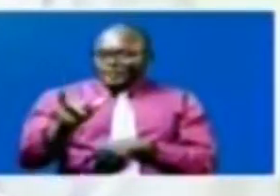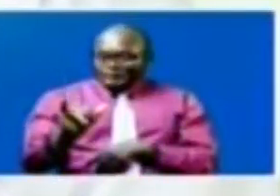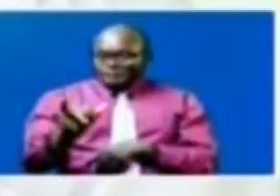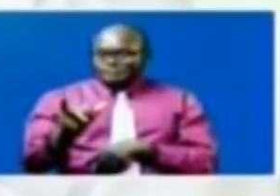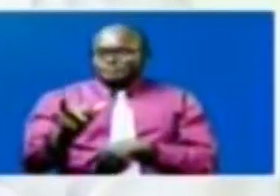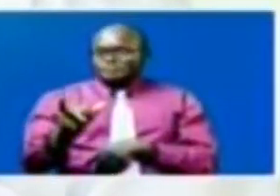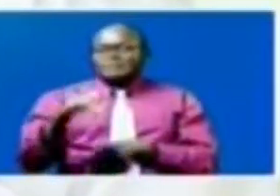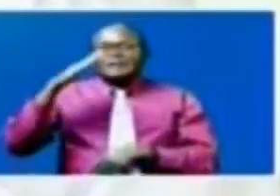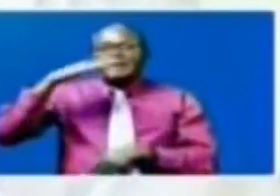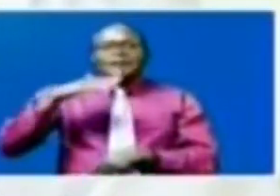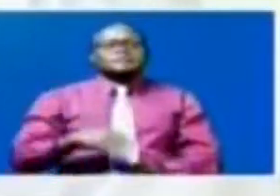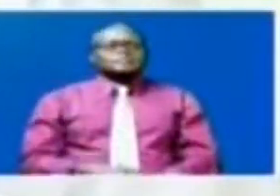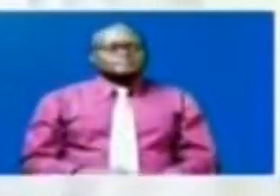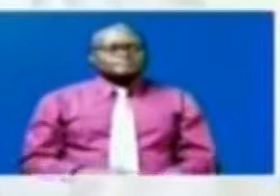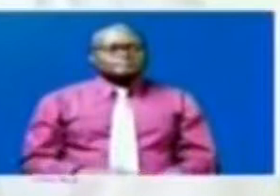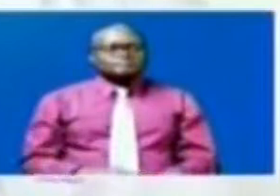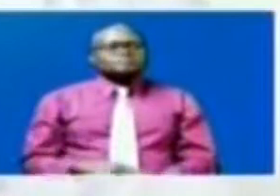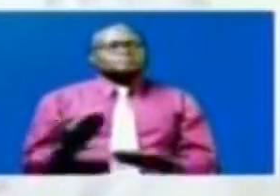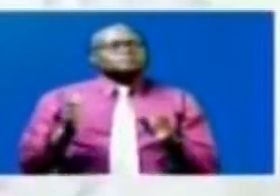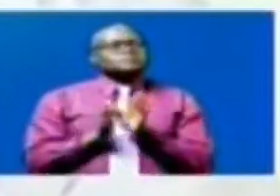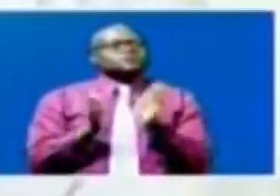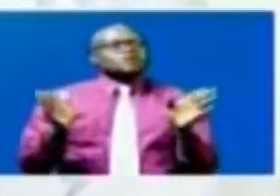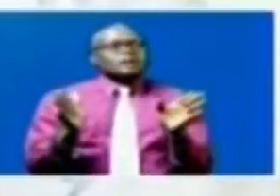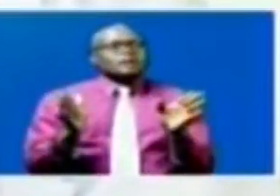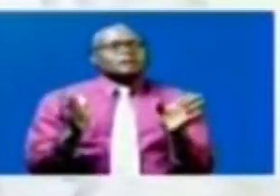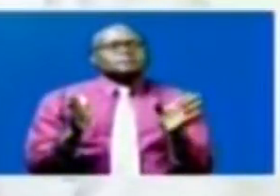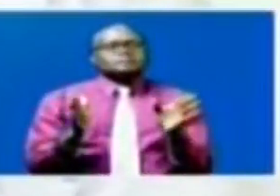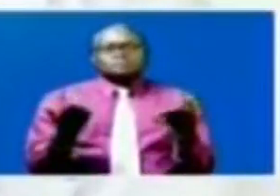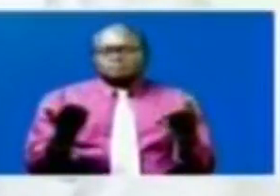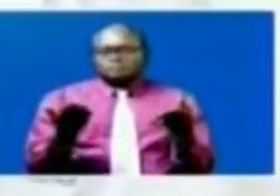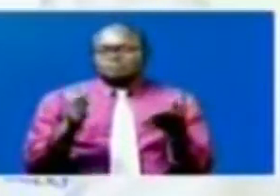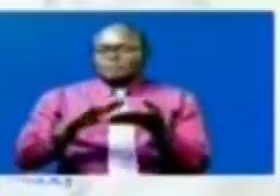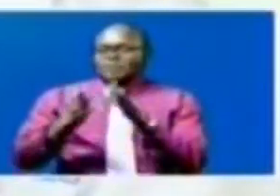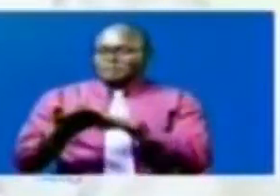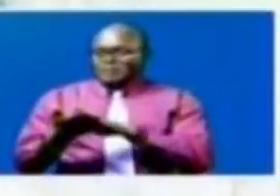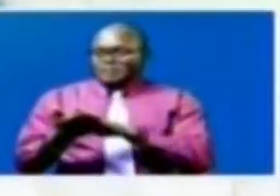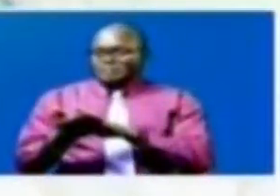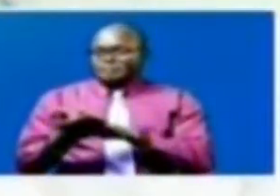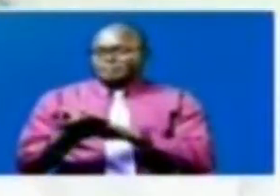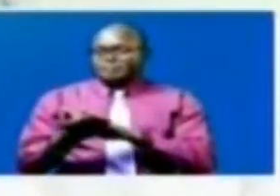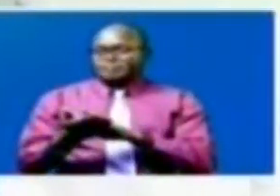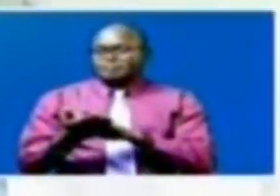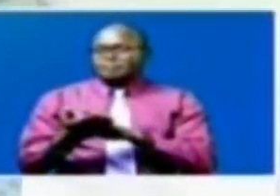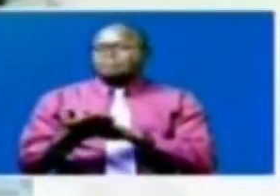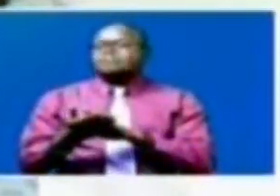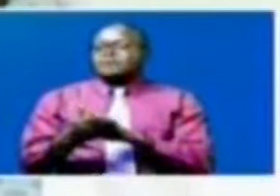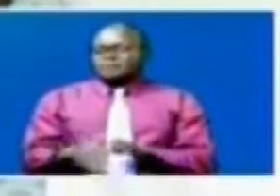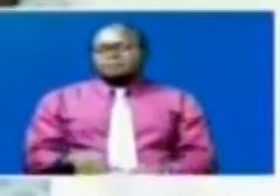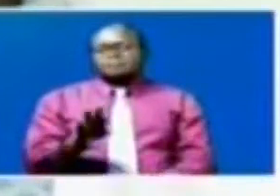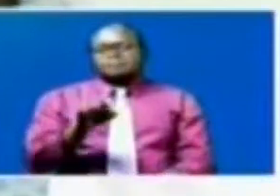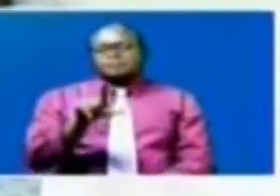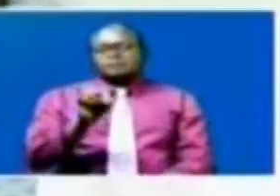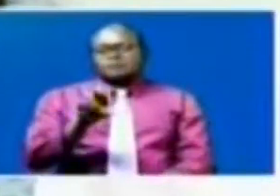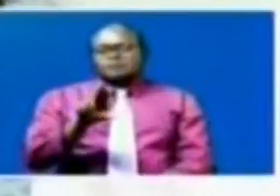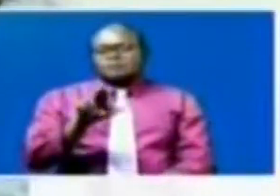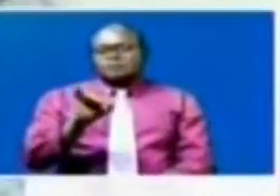actually, they generally are pits that then become stained. The fluoride in the toothpaste is what we call